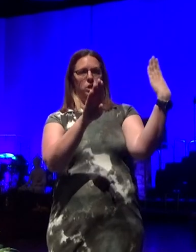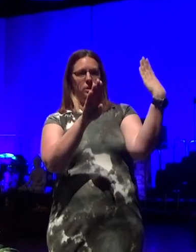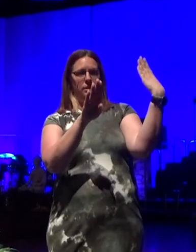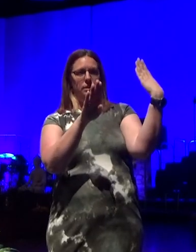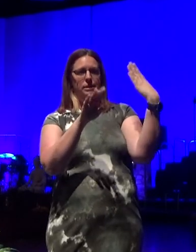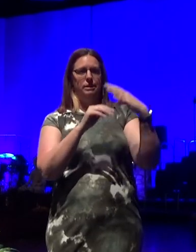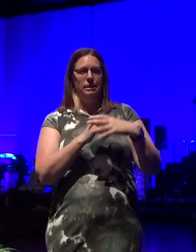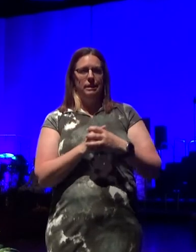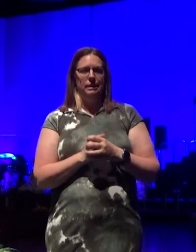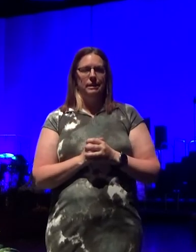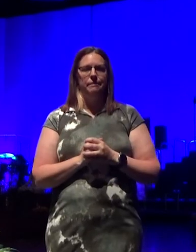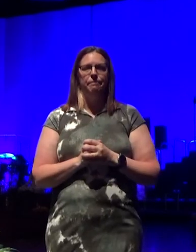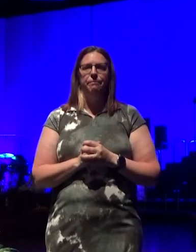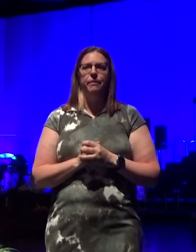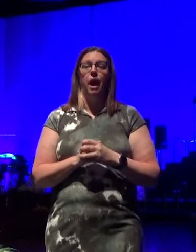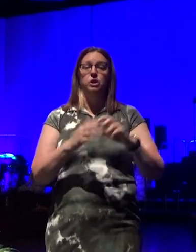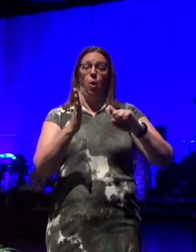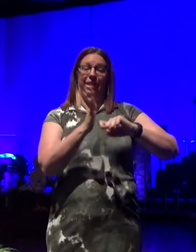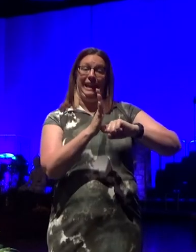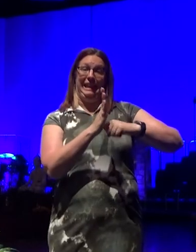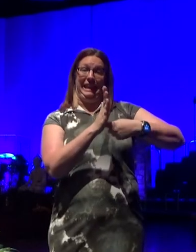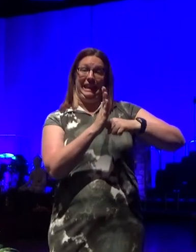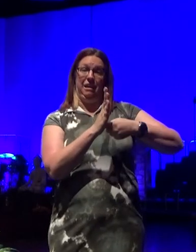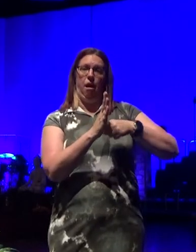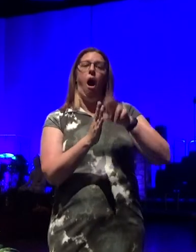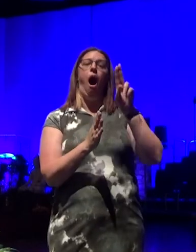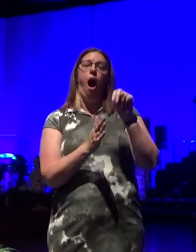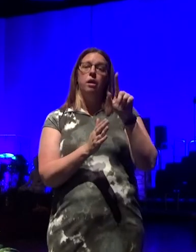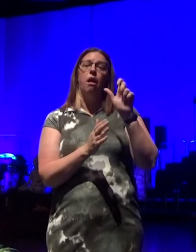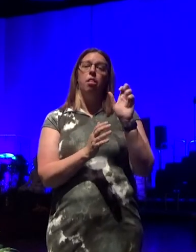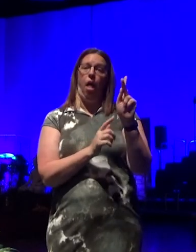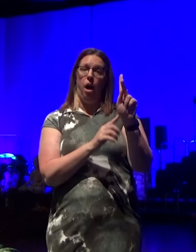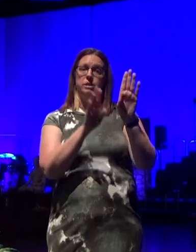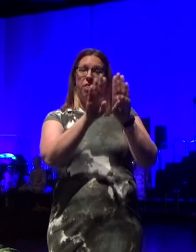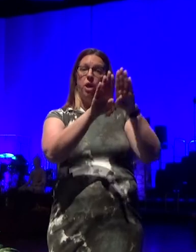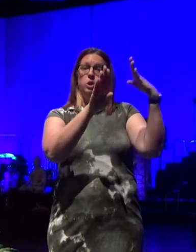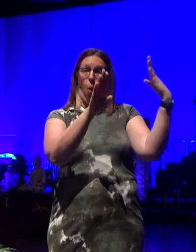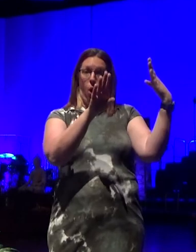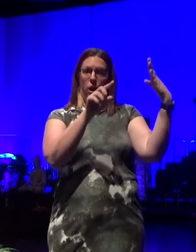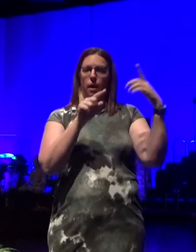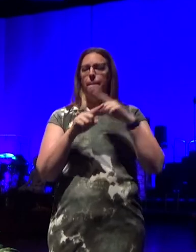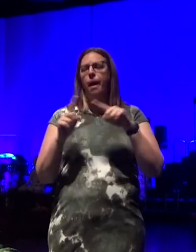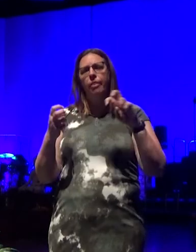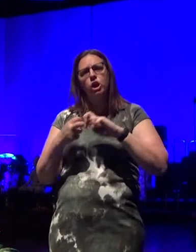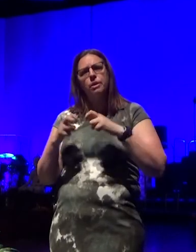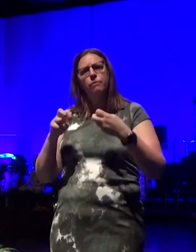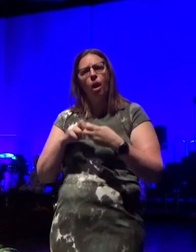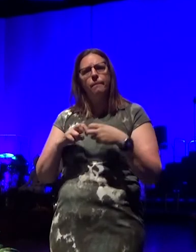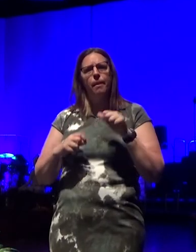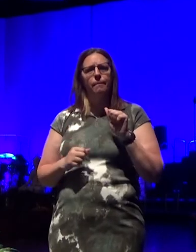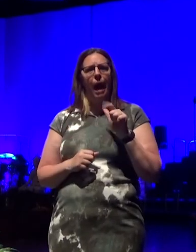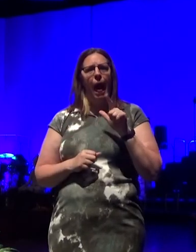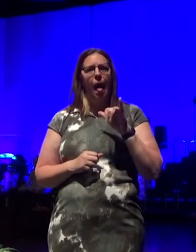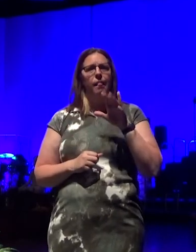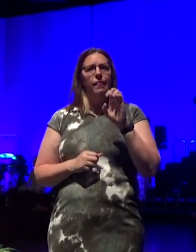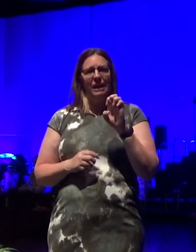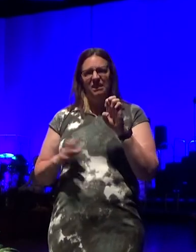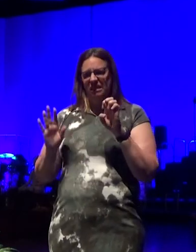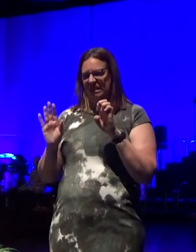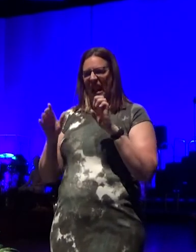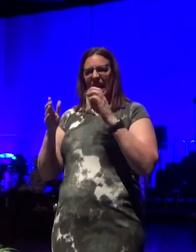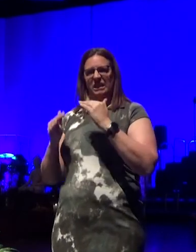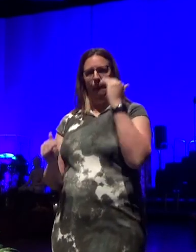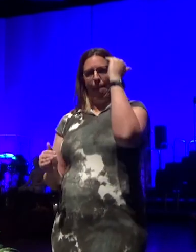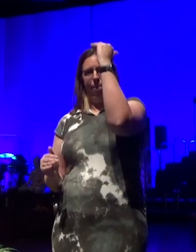The key unlocks the door, but there's one problem. Alice isn't big enough to fit in. And this is where that